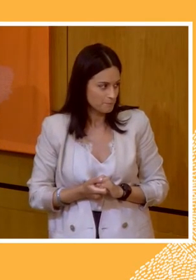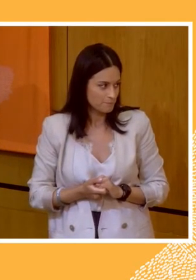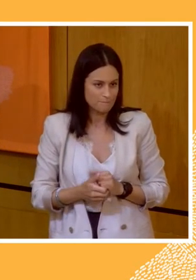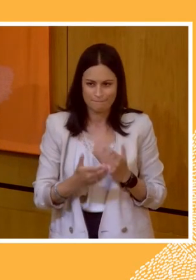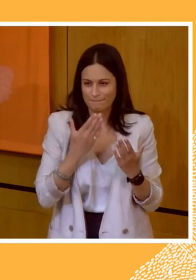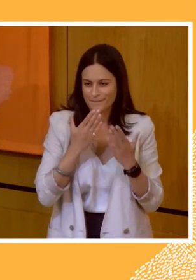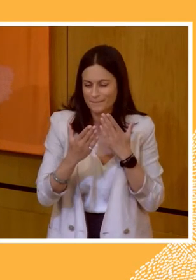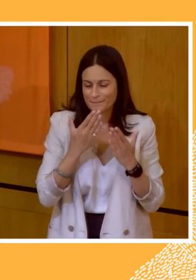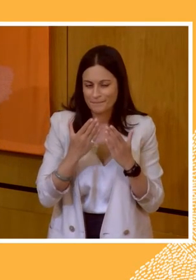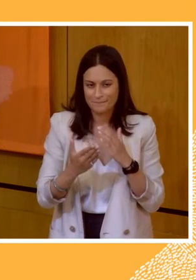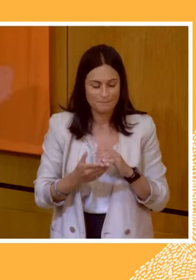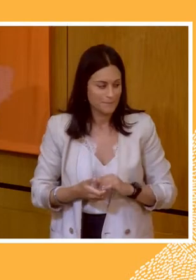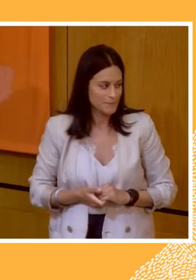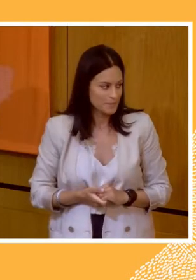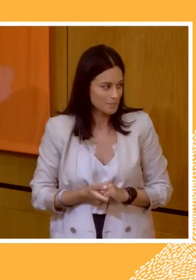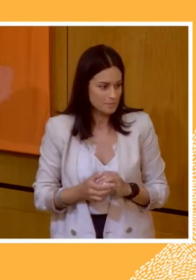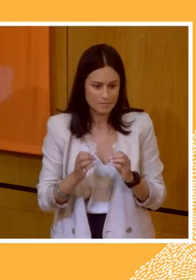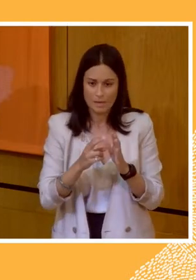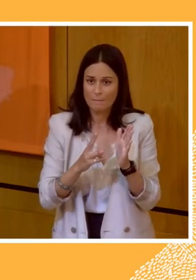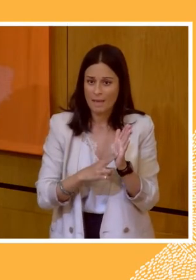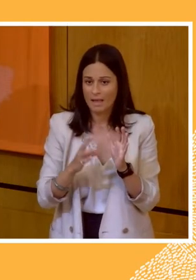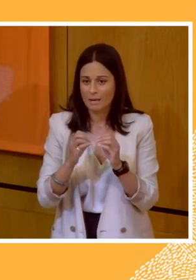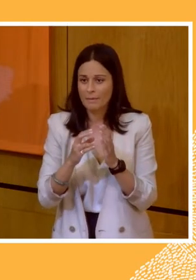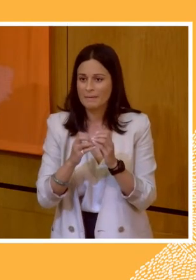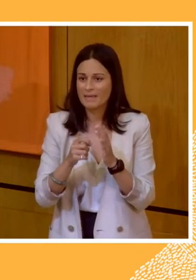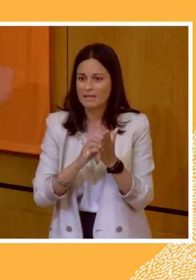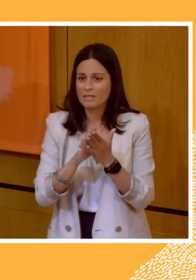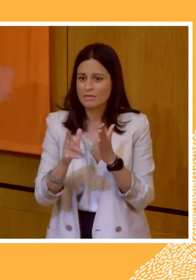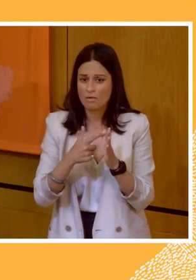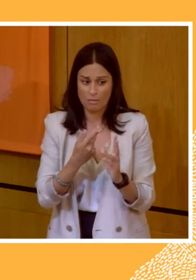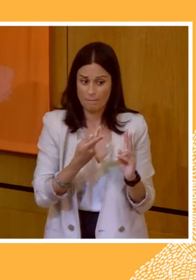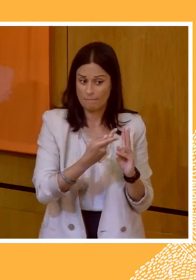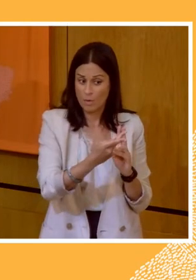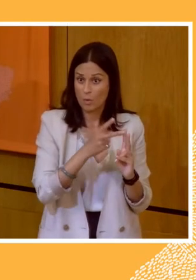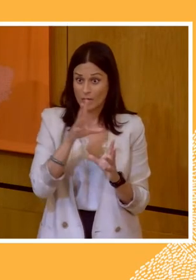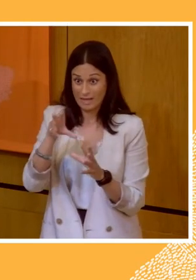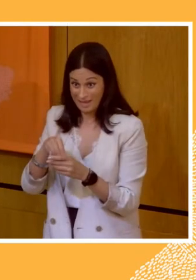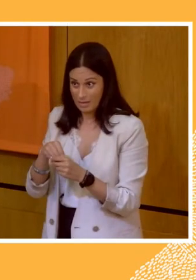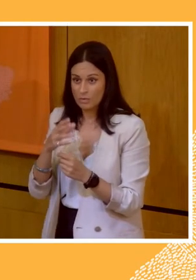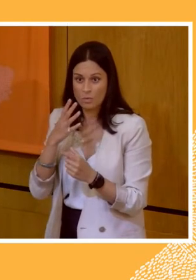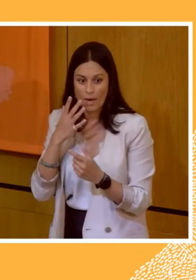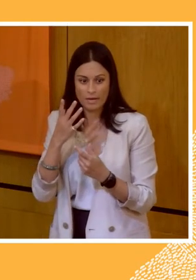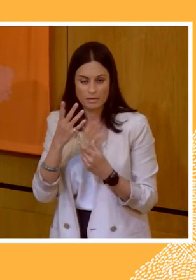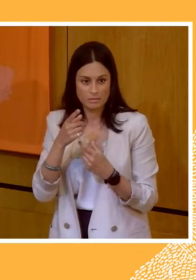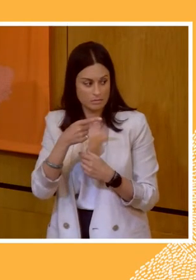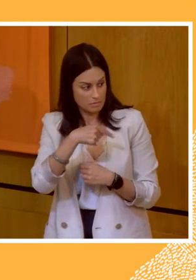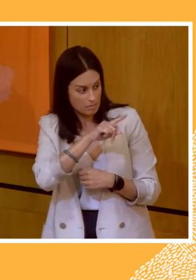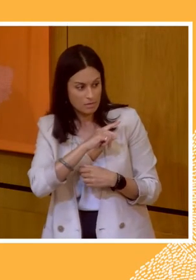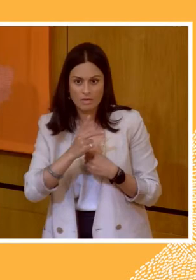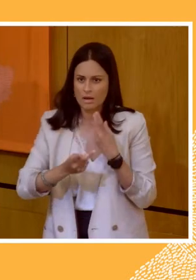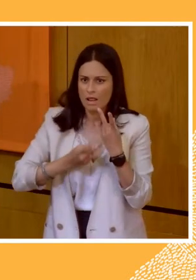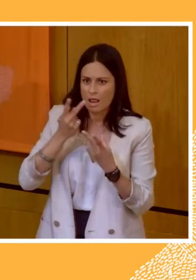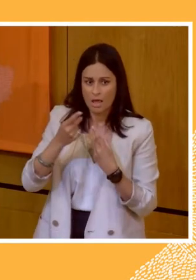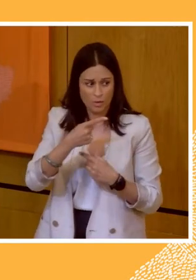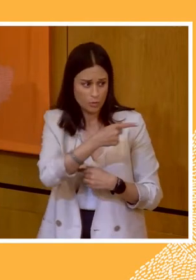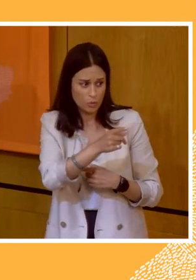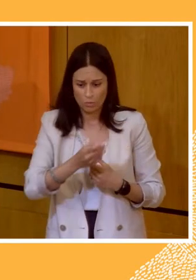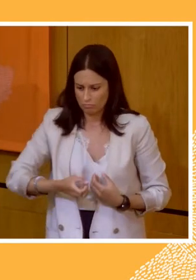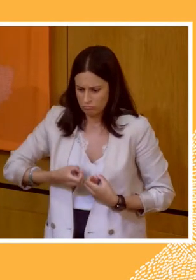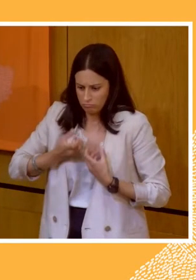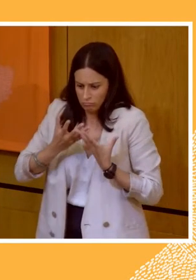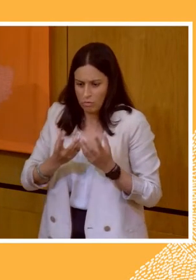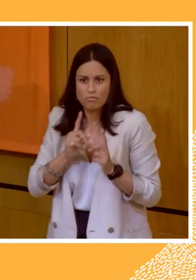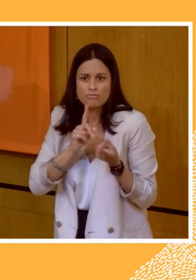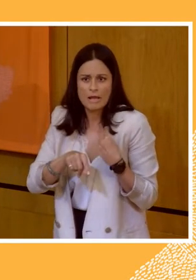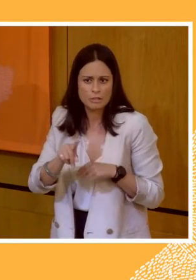Thank you. Ben and Babita, you were there when the singing took place. Do you want to share a bit about your